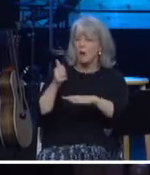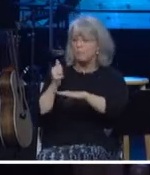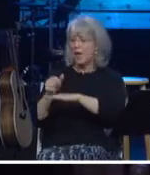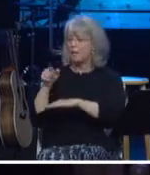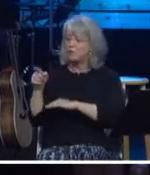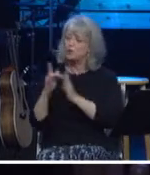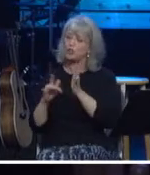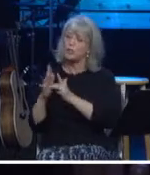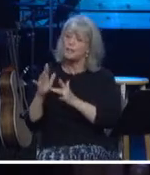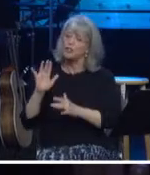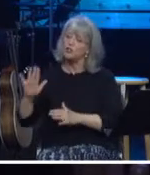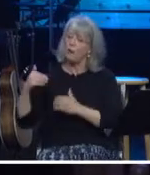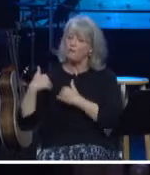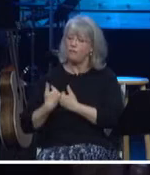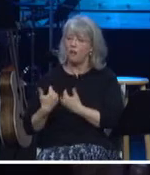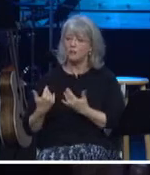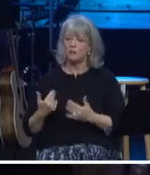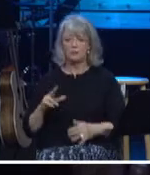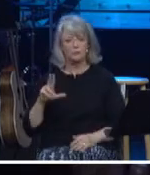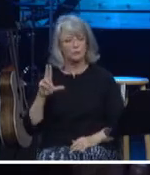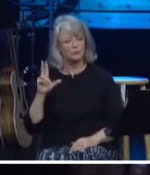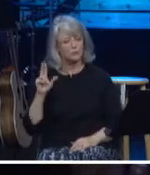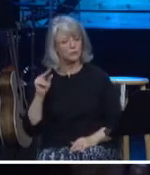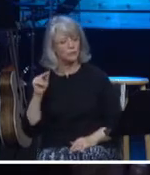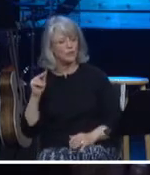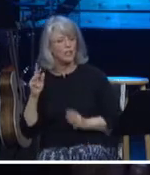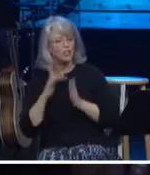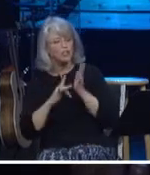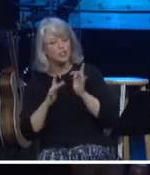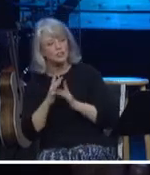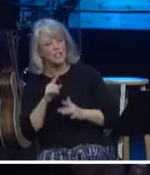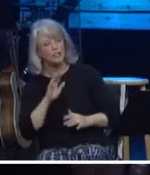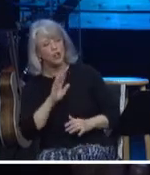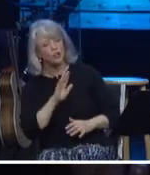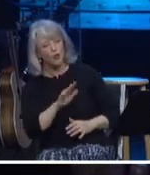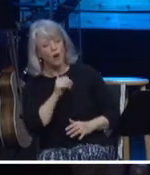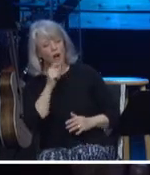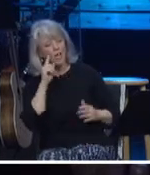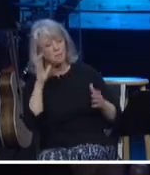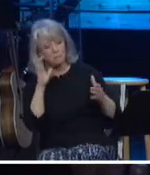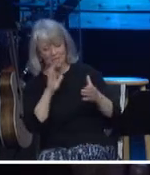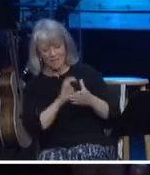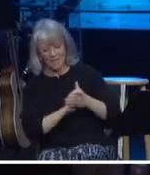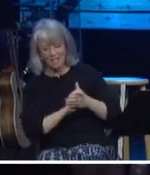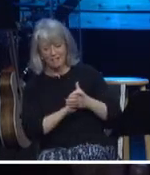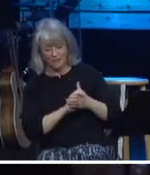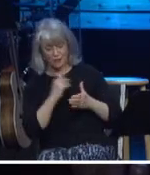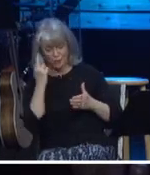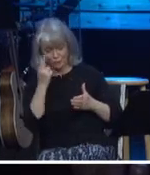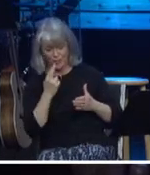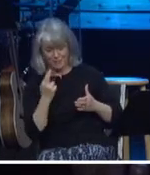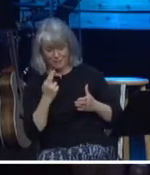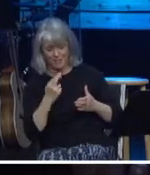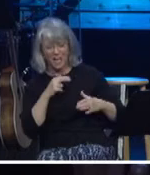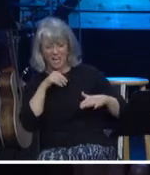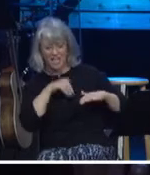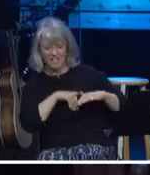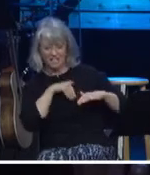Jesus ends the conversation by explaining that their unbelief is due to an internal hardness,